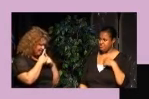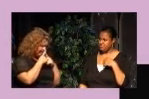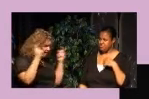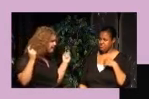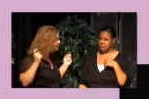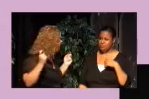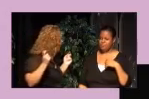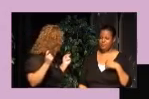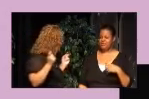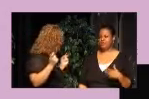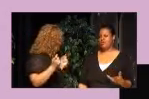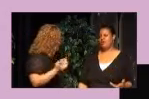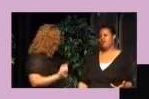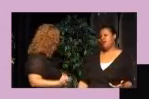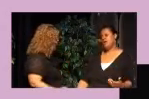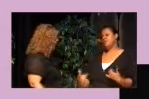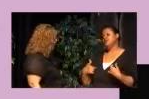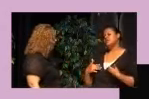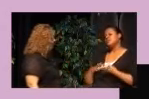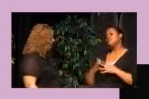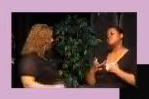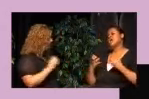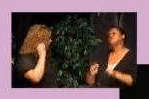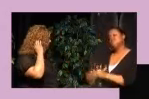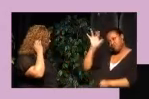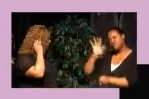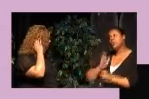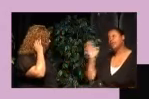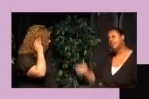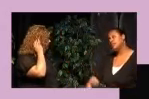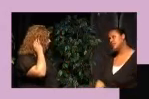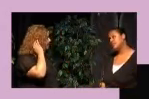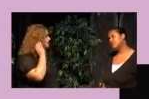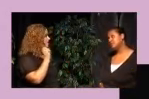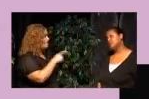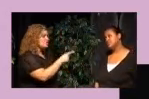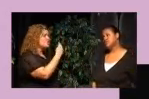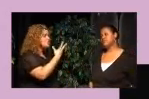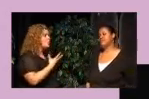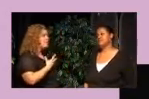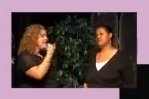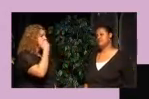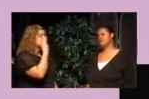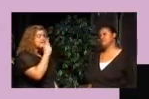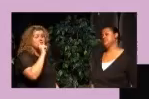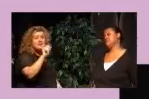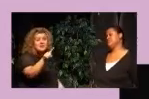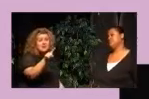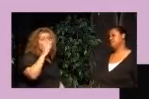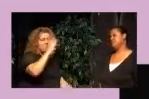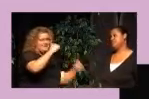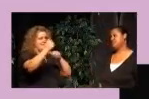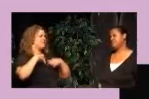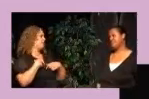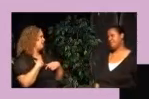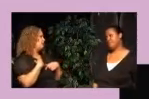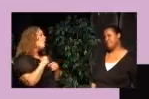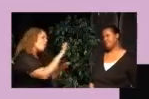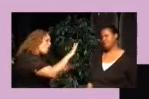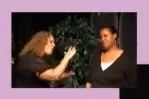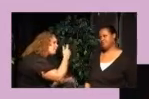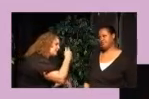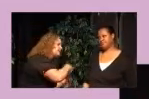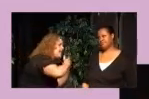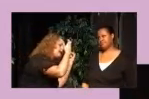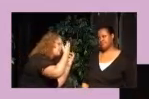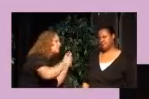ugly. You're going to make me lose my temper. She informed me that you'd leave me once you'd seen her. That was because she was angry.